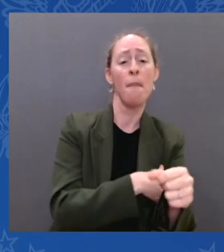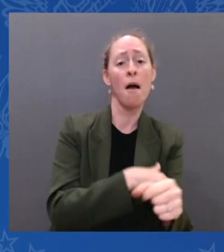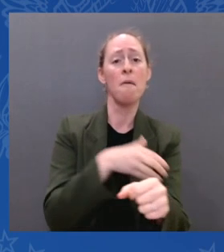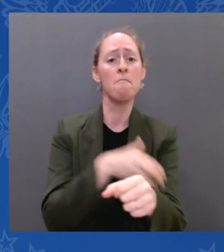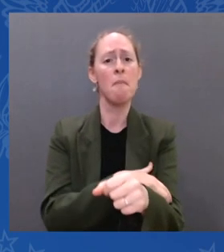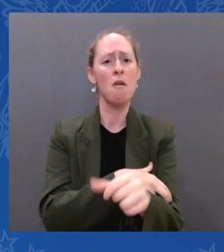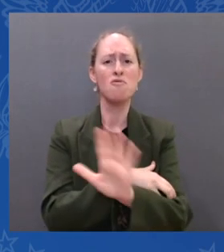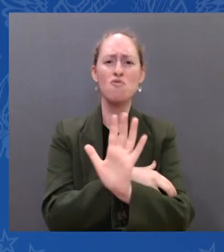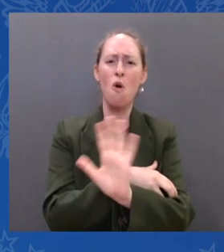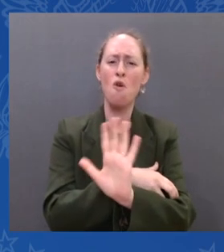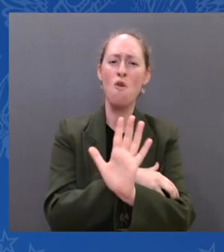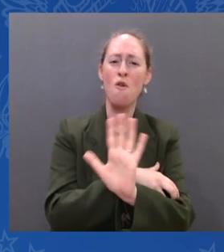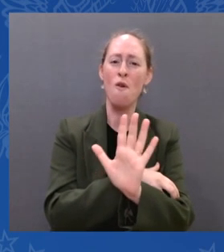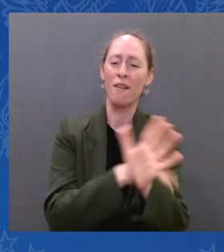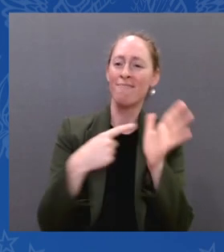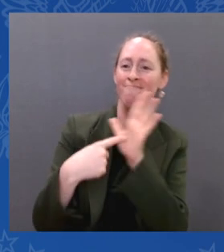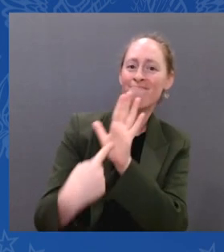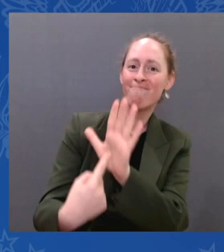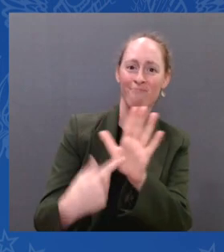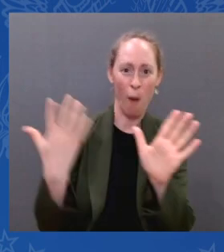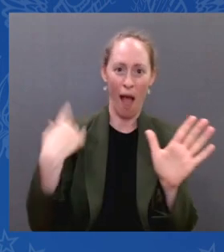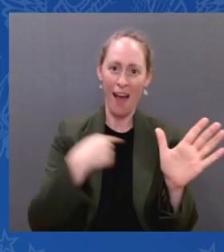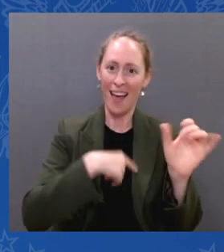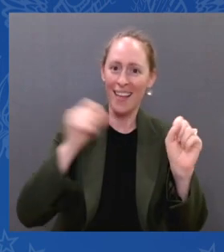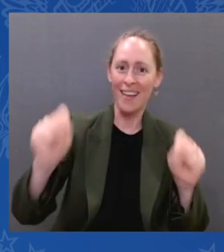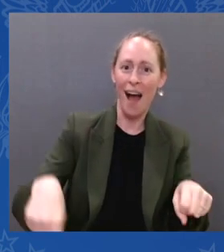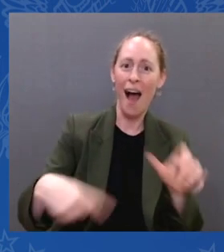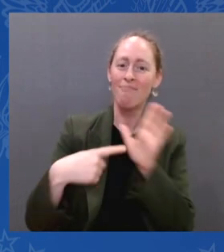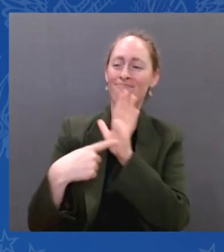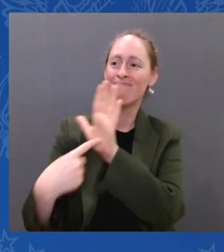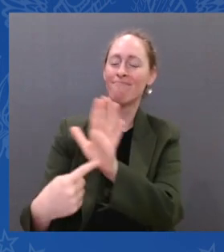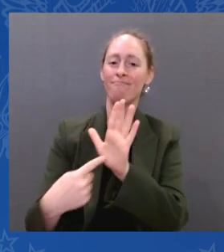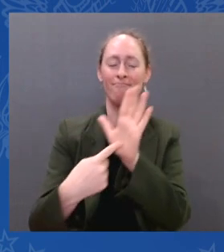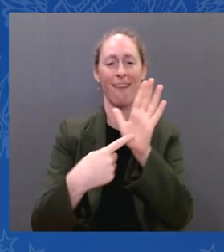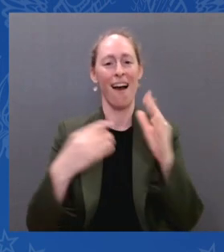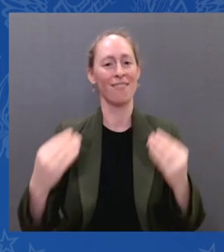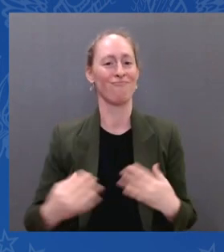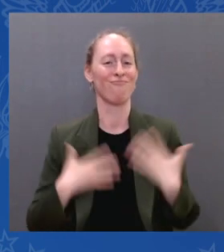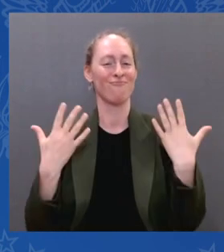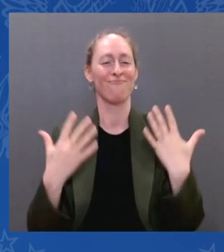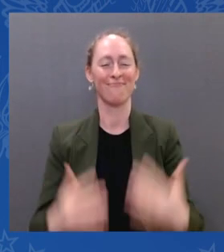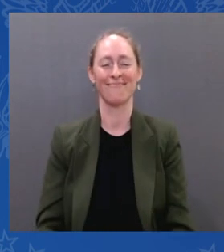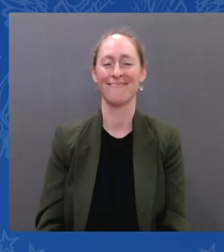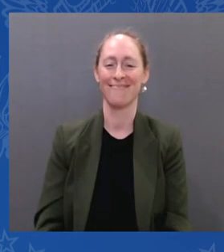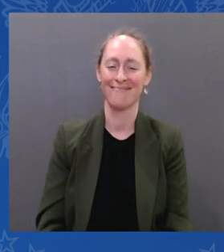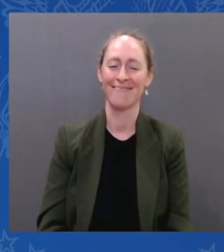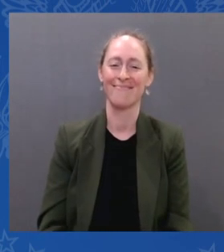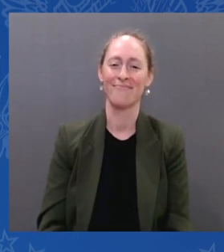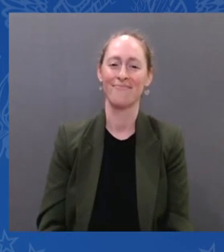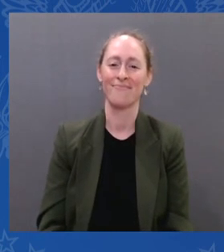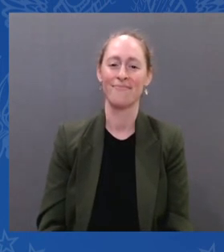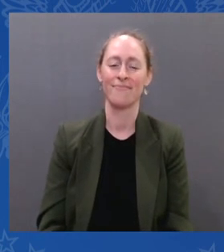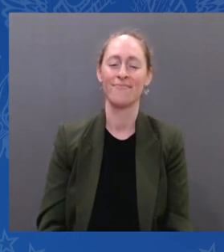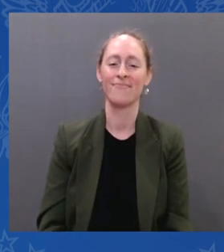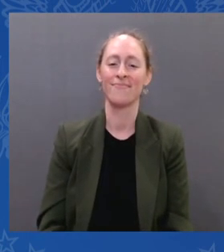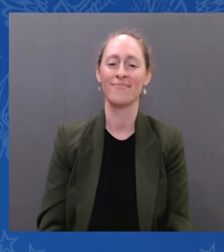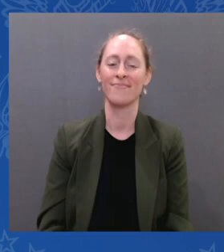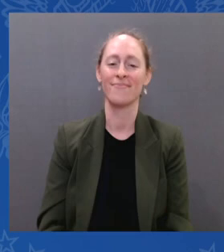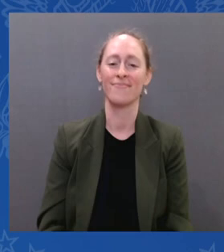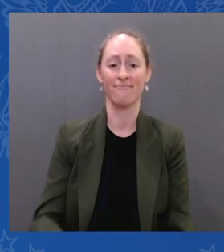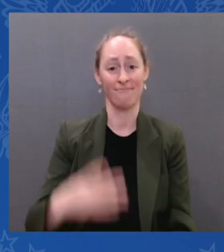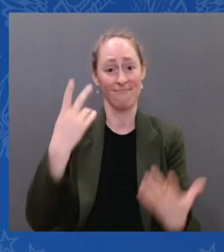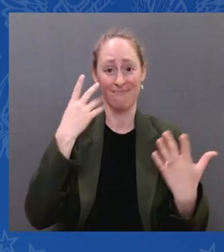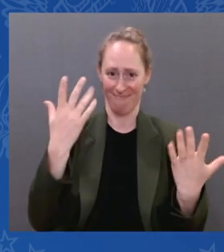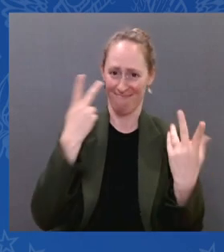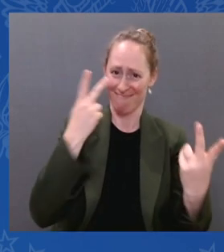spirit of American ingenuity, and it shows what we can achieve, what more we can discover, not just about distant places, but about